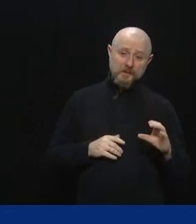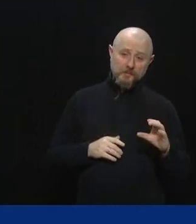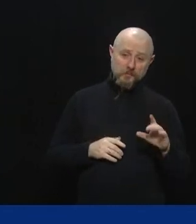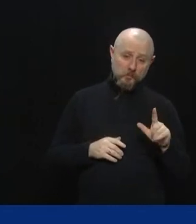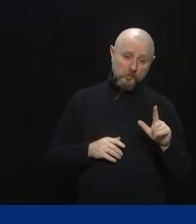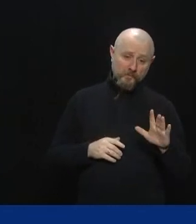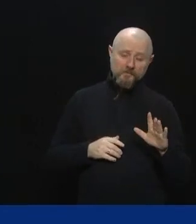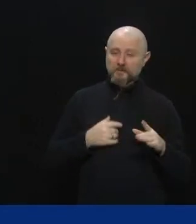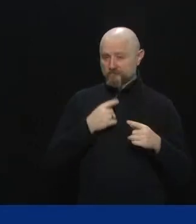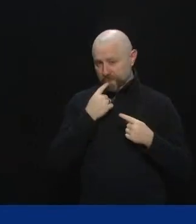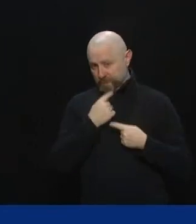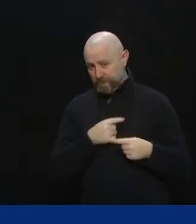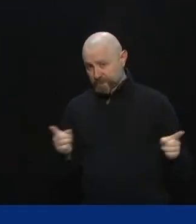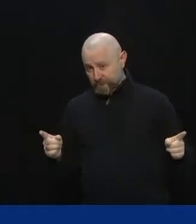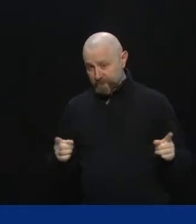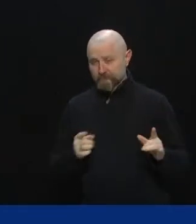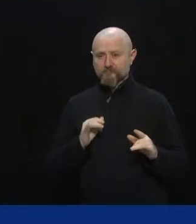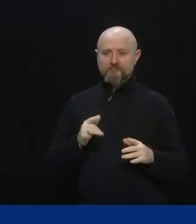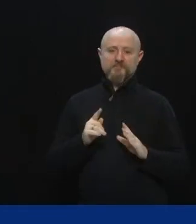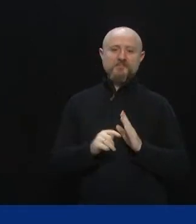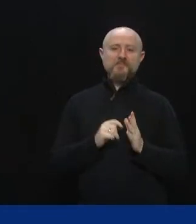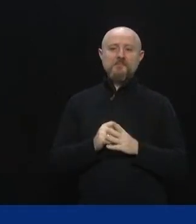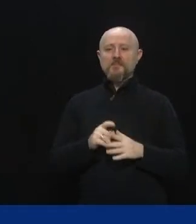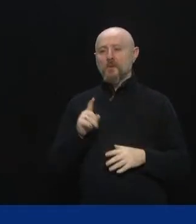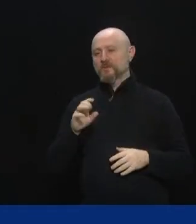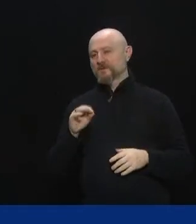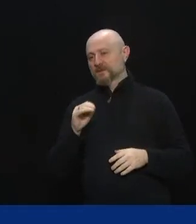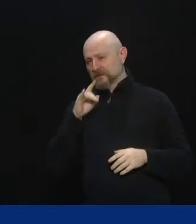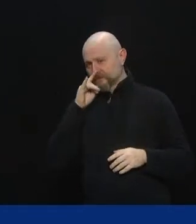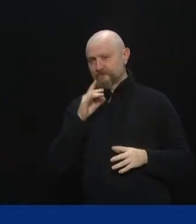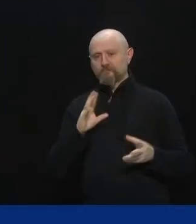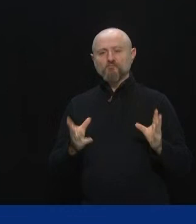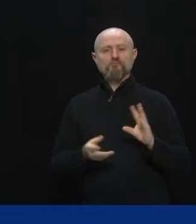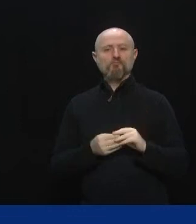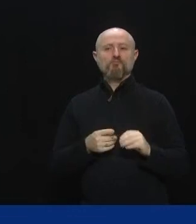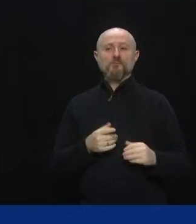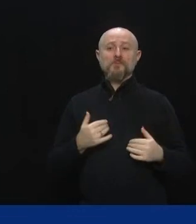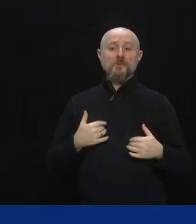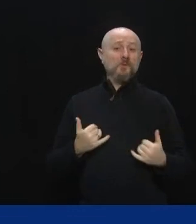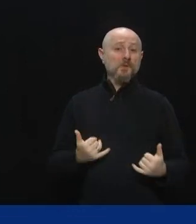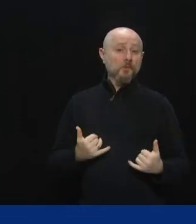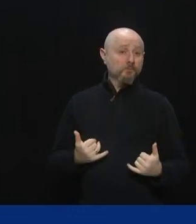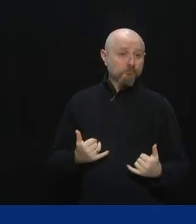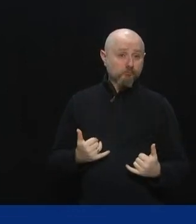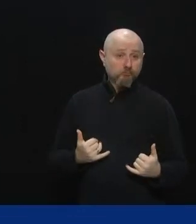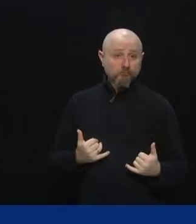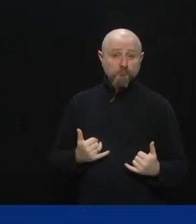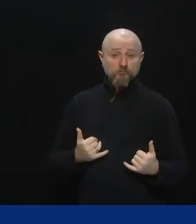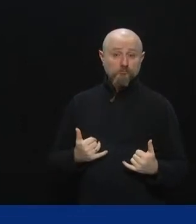were talking about 150 children who'd been admitted, and we're now up to